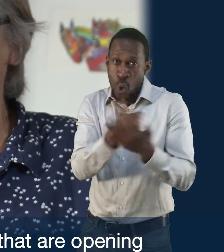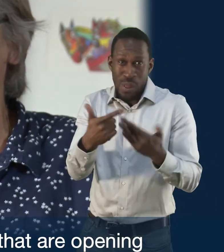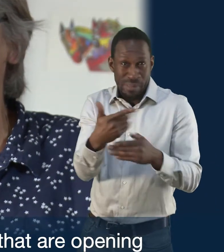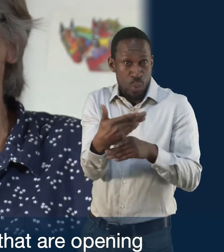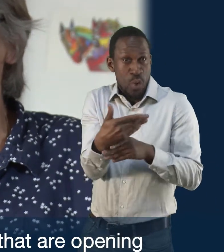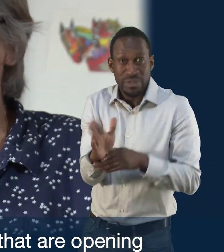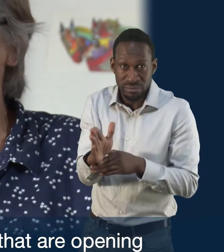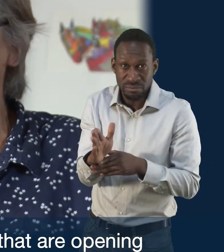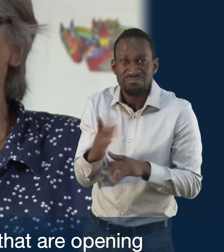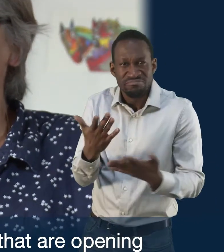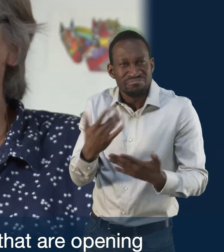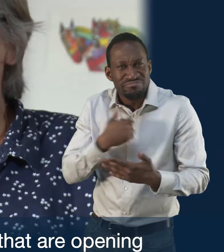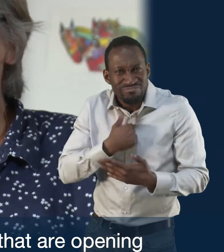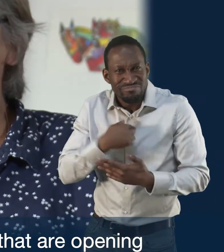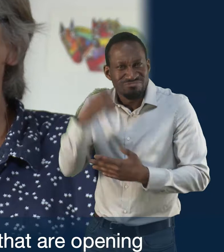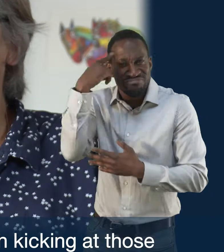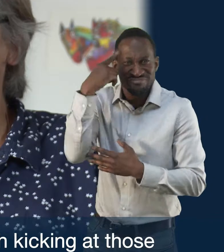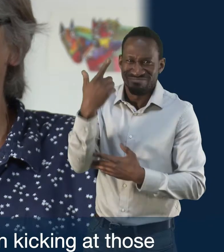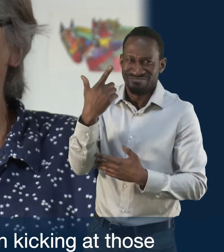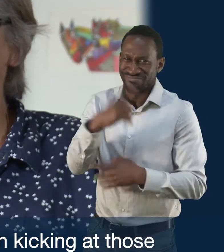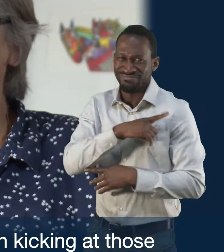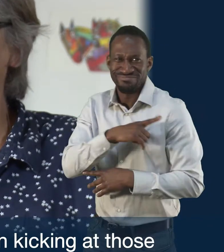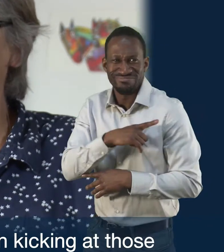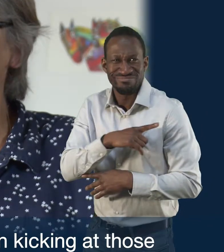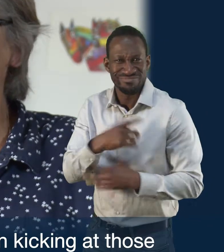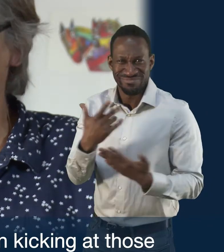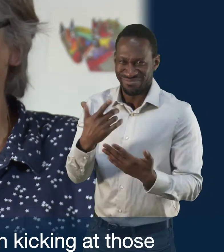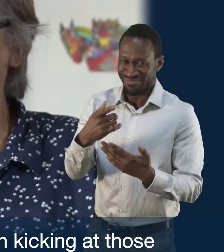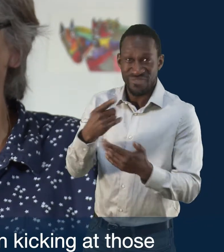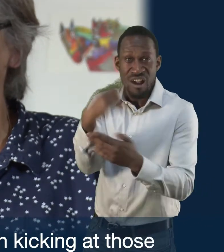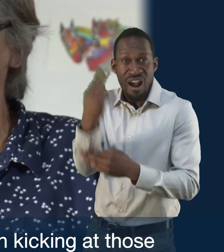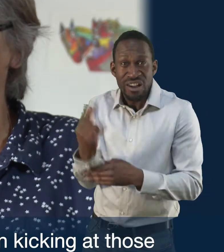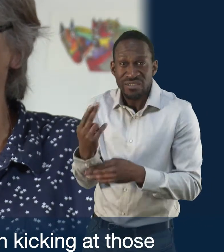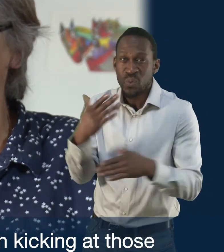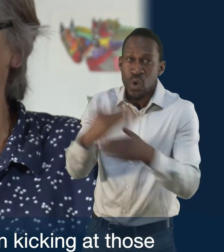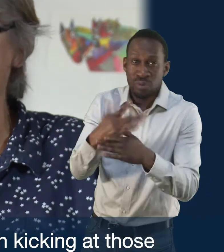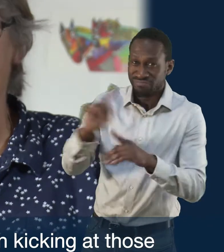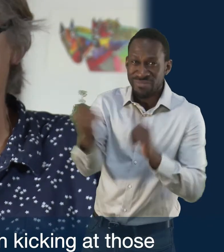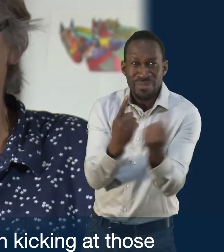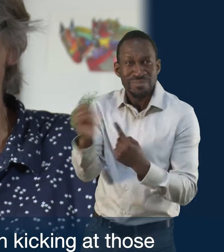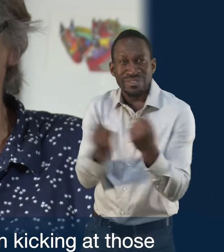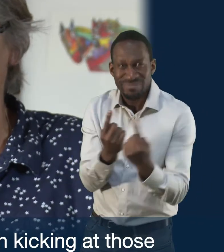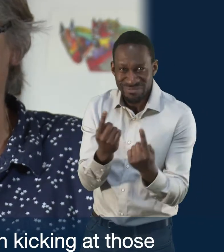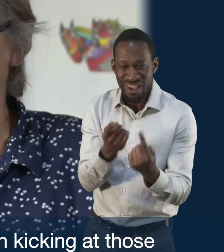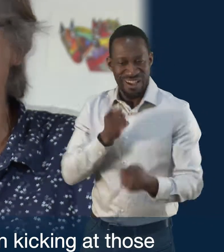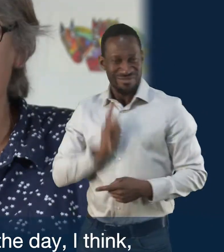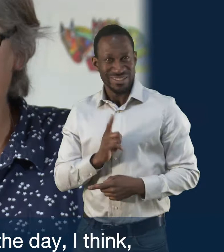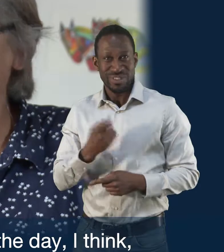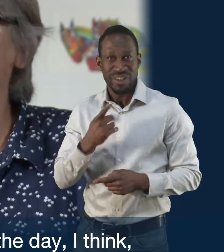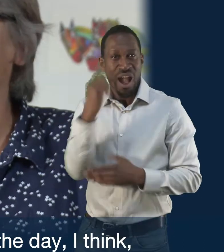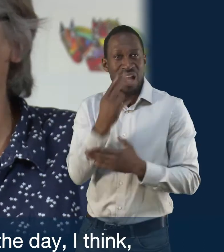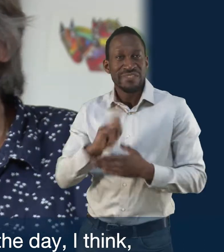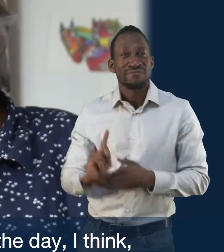think a lot of it has been because artists and workers have been kicking at those doors, and that's what's made Artists First.